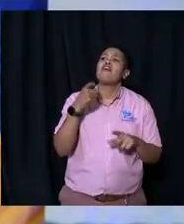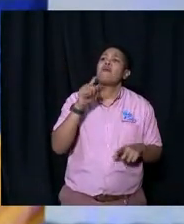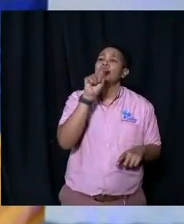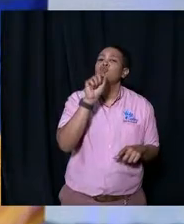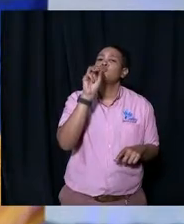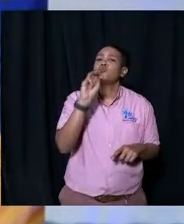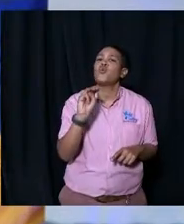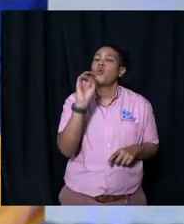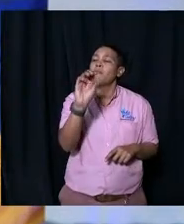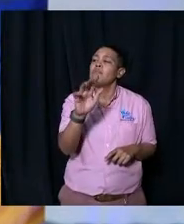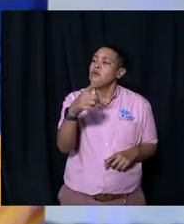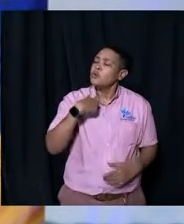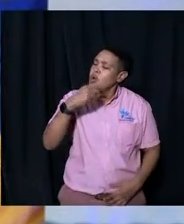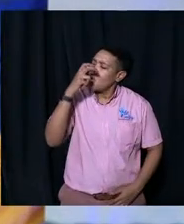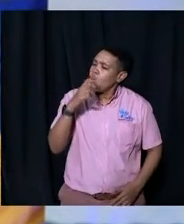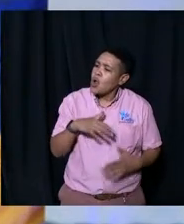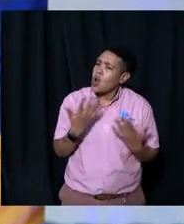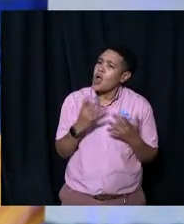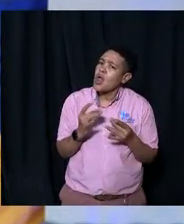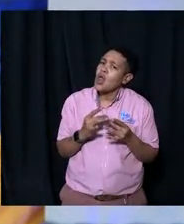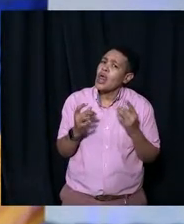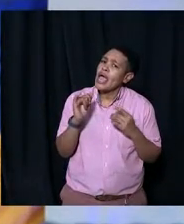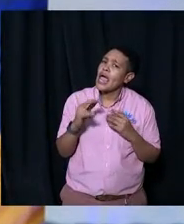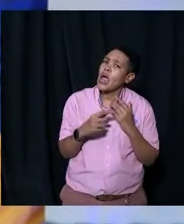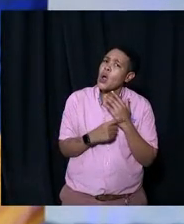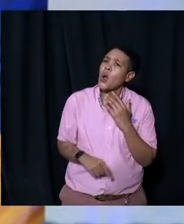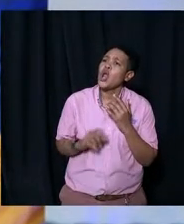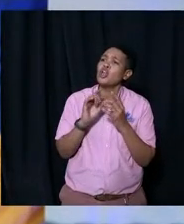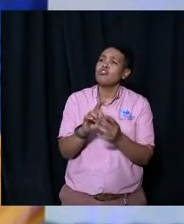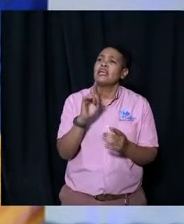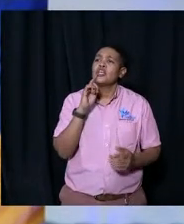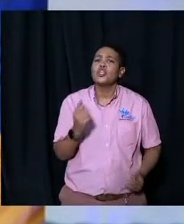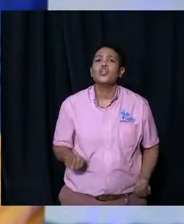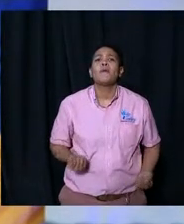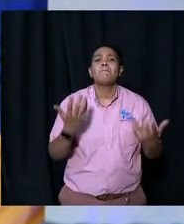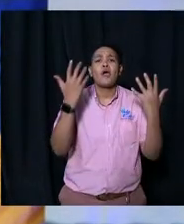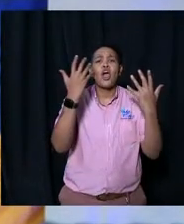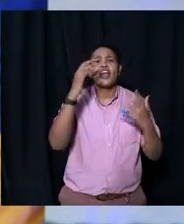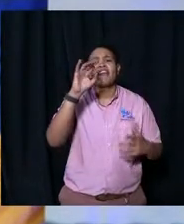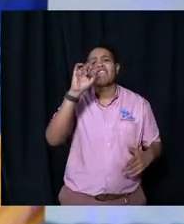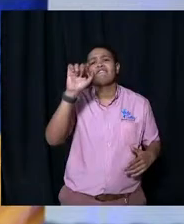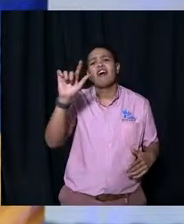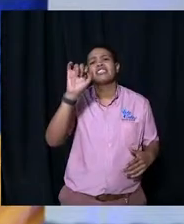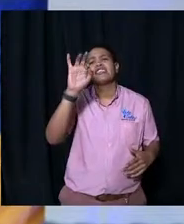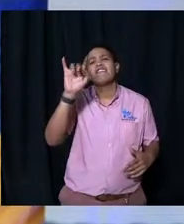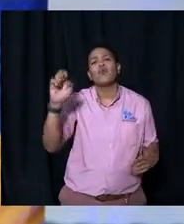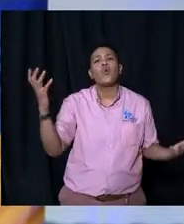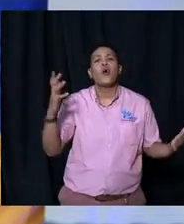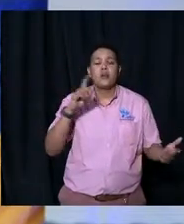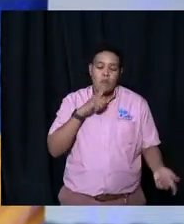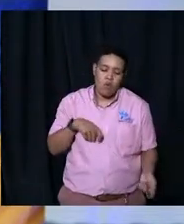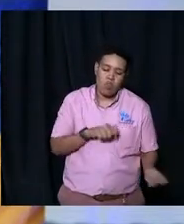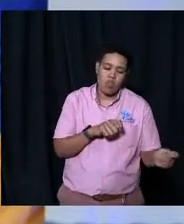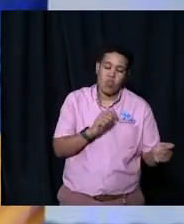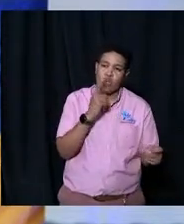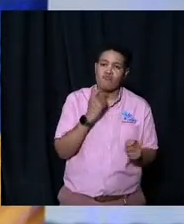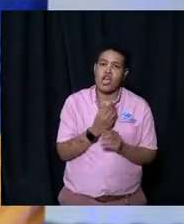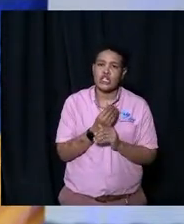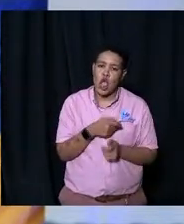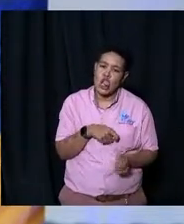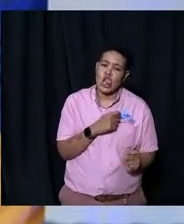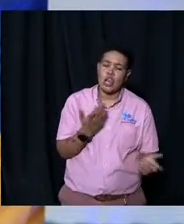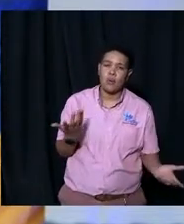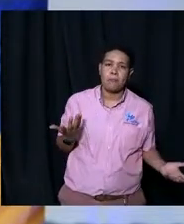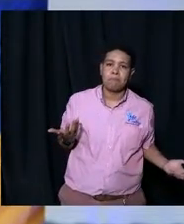Zoom. We heard a lot about air quality in relation to burning fossil fuels, but what about bauxite mining? Who's going to take